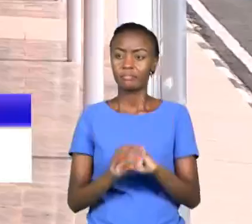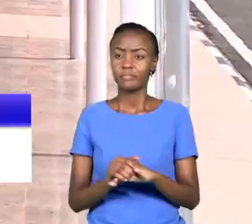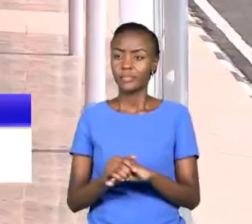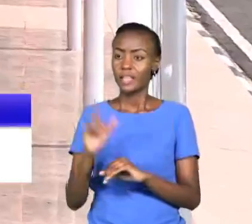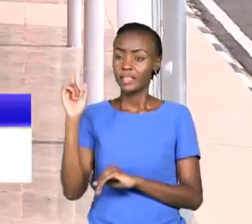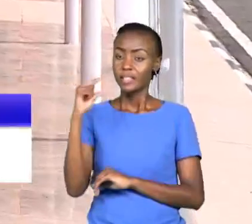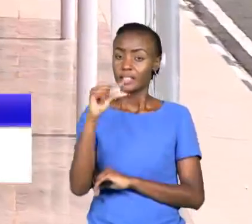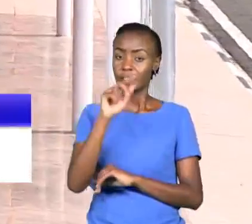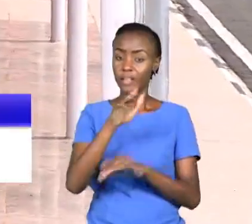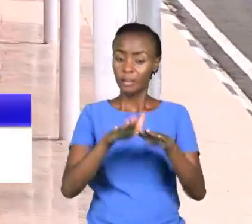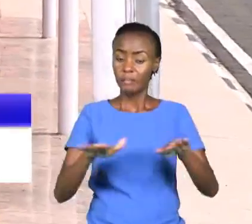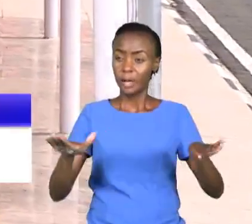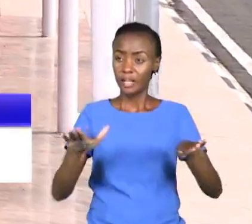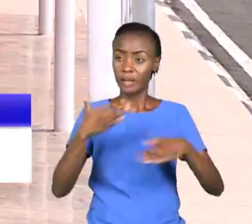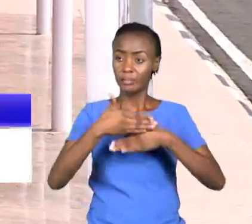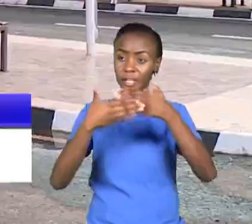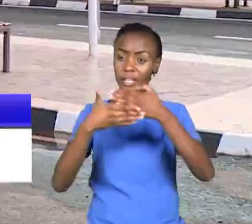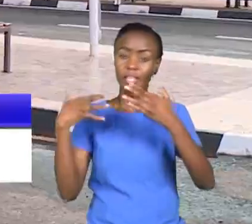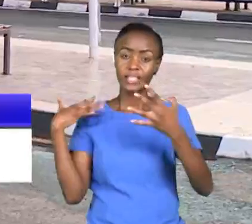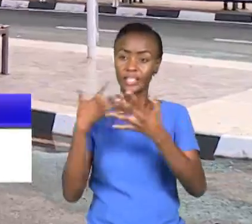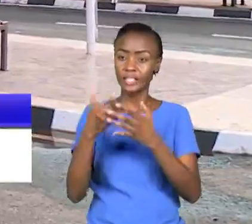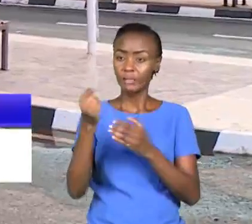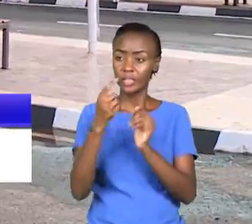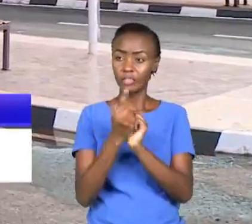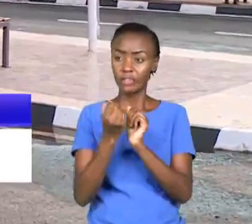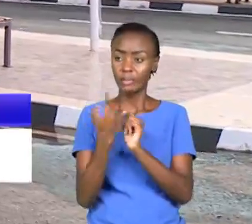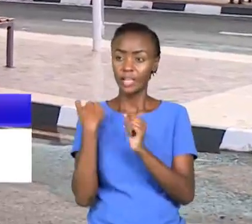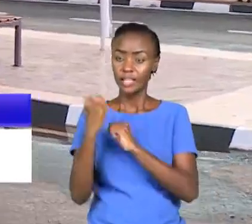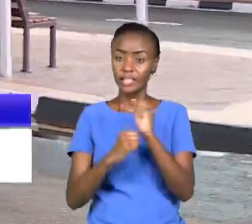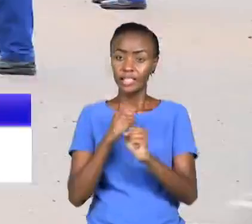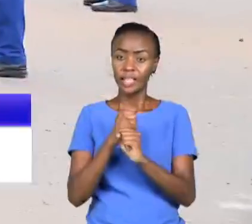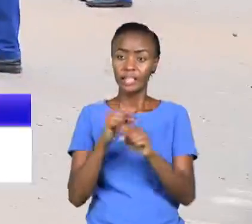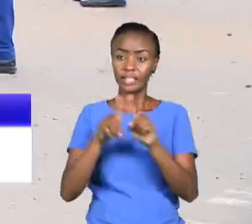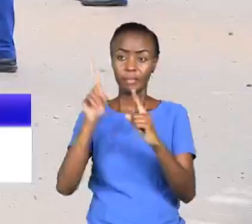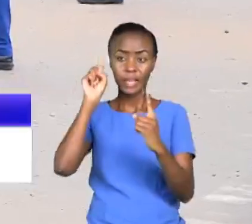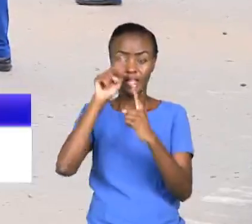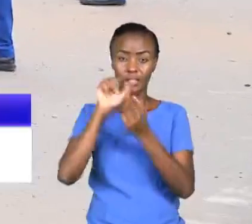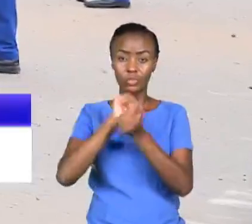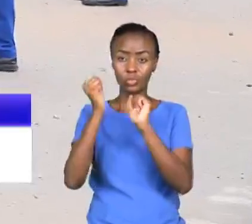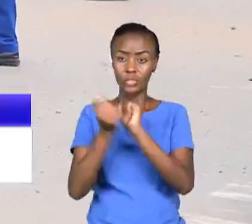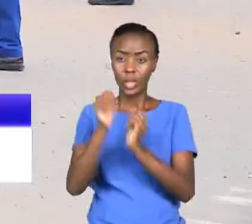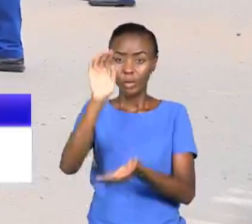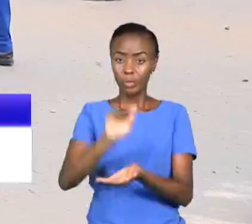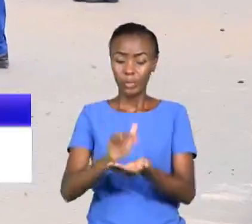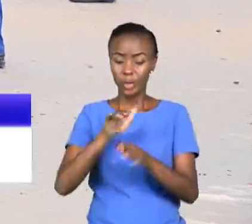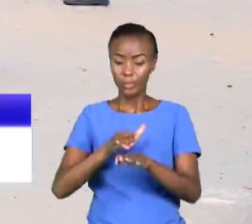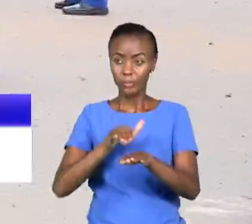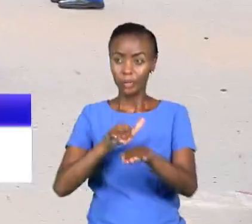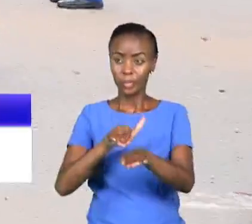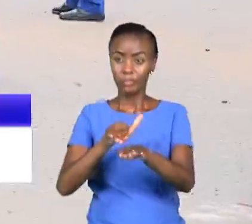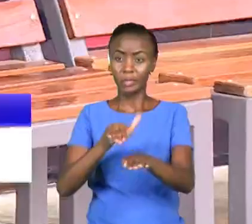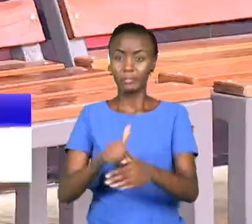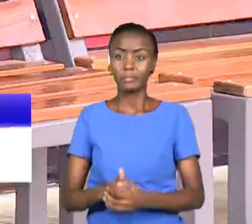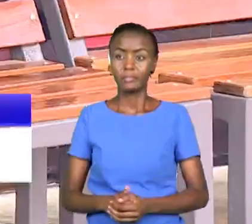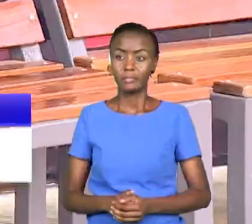Greenpark terminus has been under construction since November last year and is aimed at changing the shift in both transport, social and health